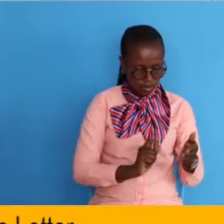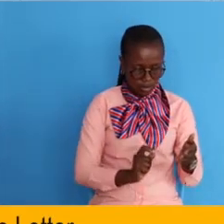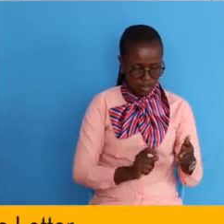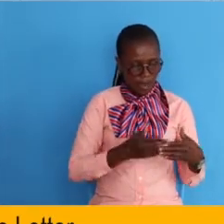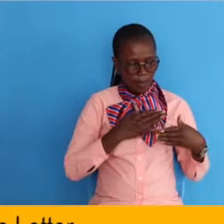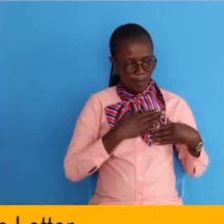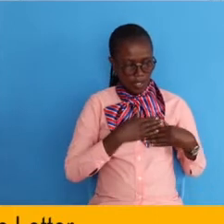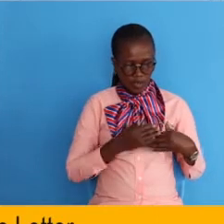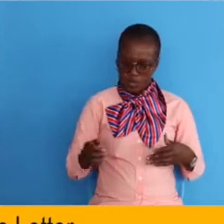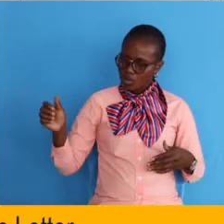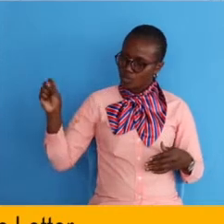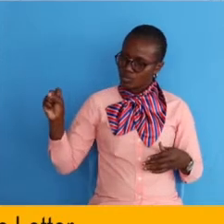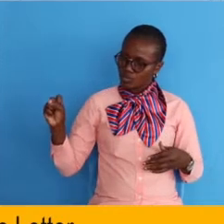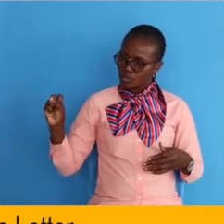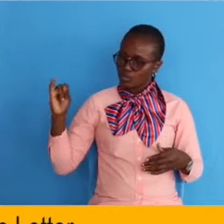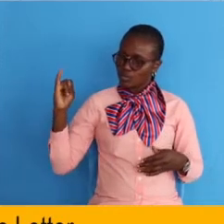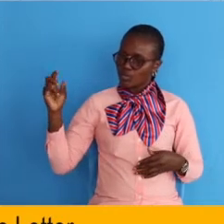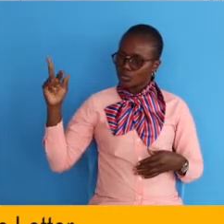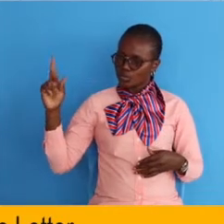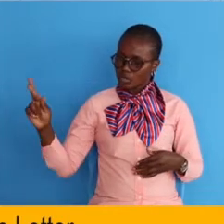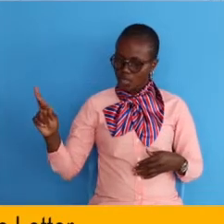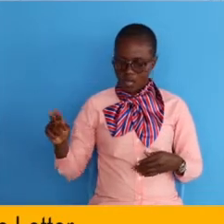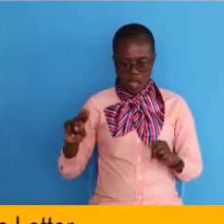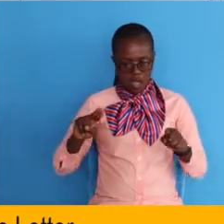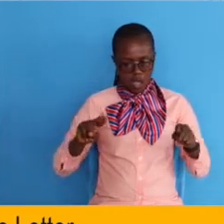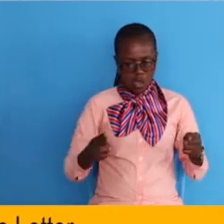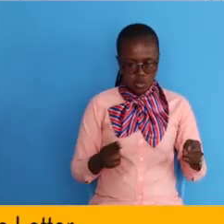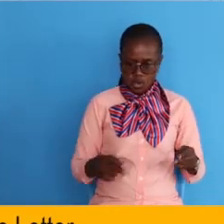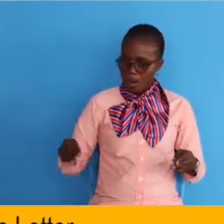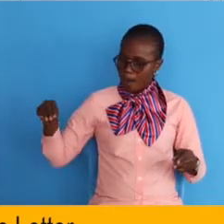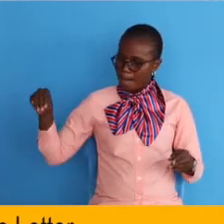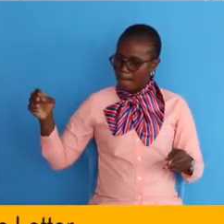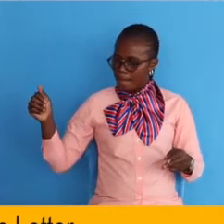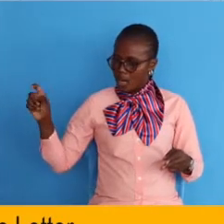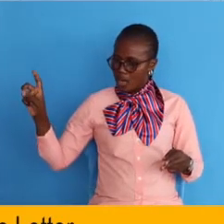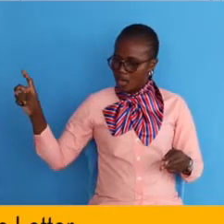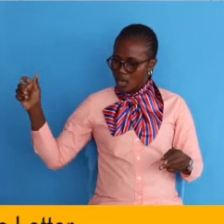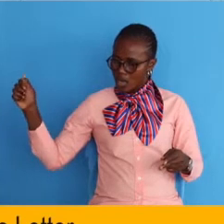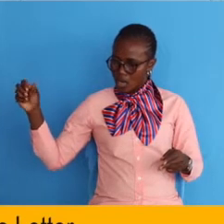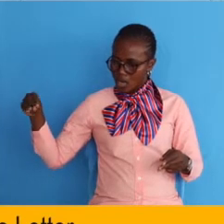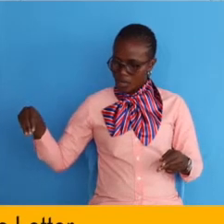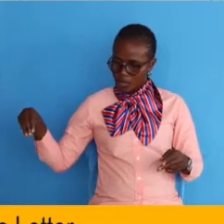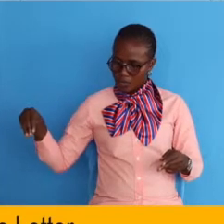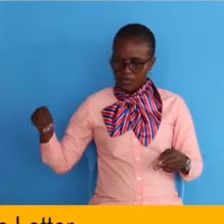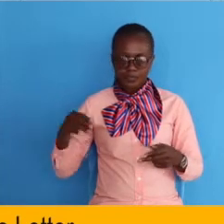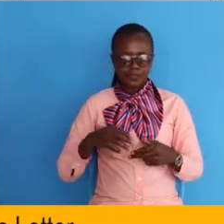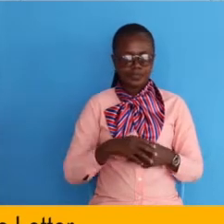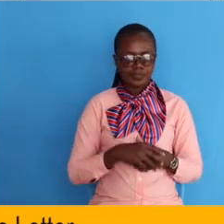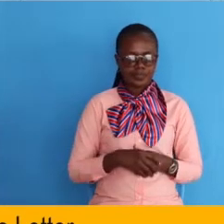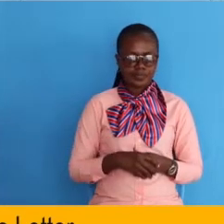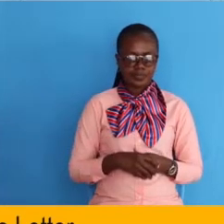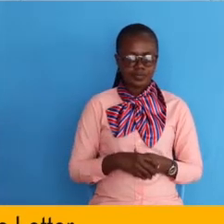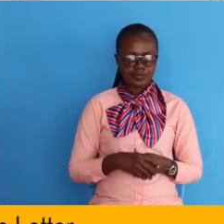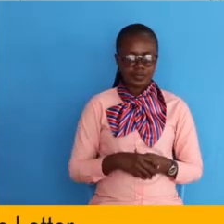because you are not sure whether the person who is to receive the letter is a male and or a female. But at times, when